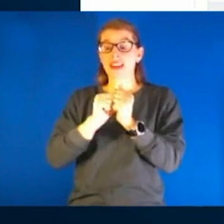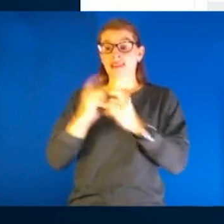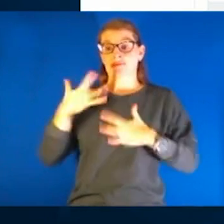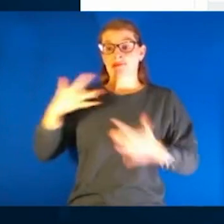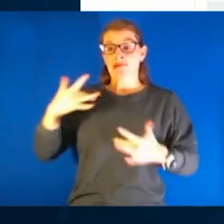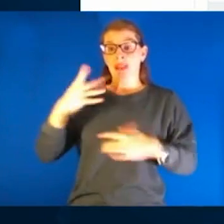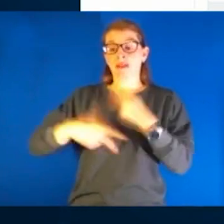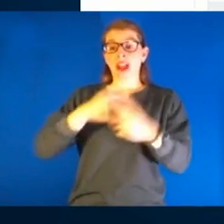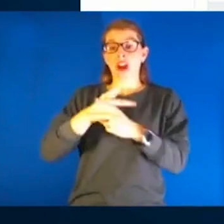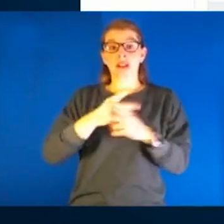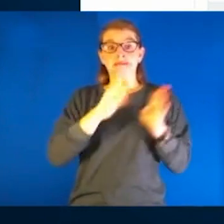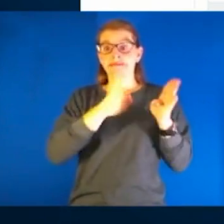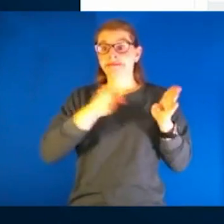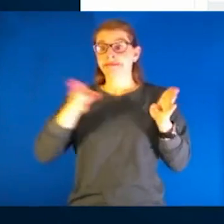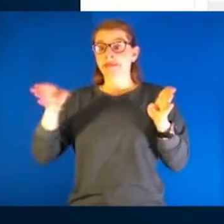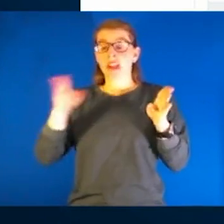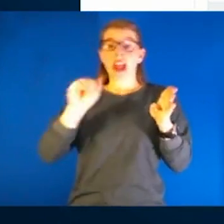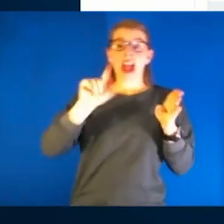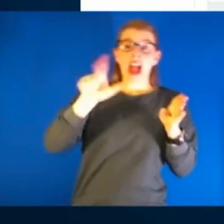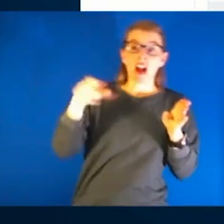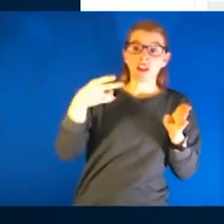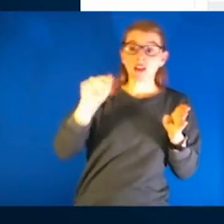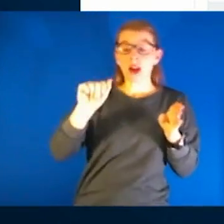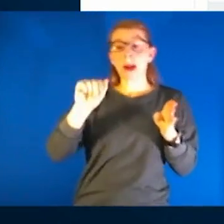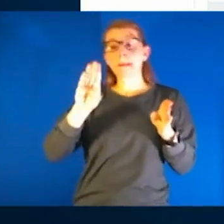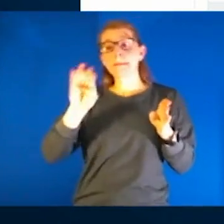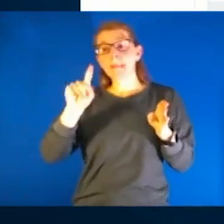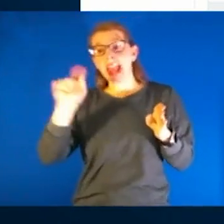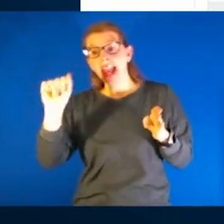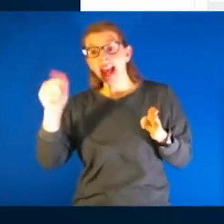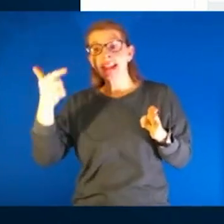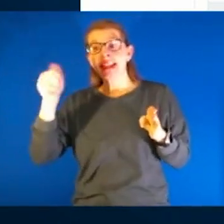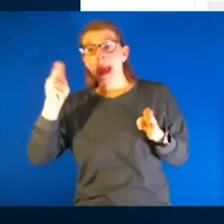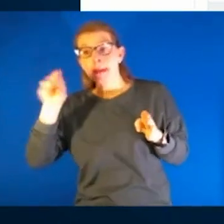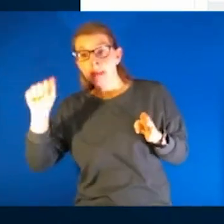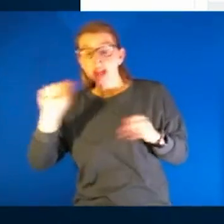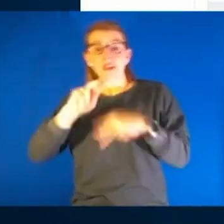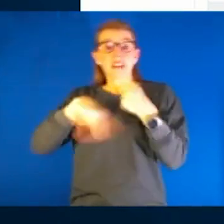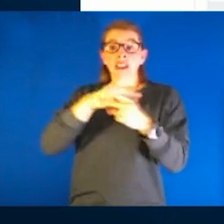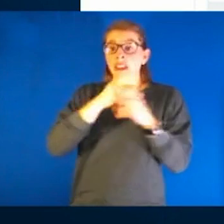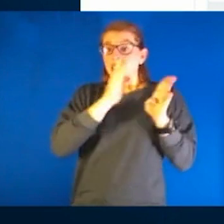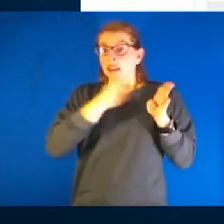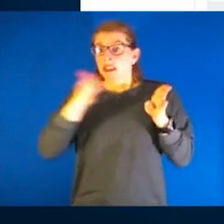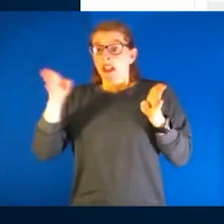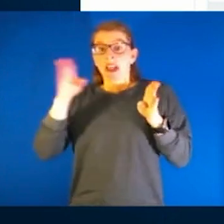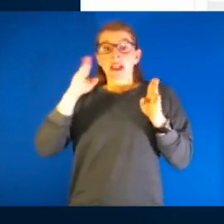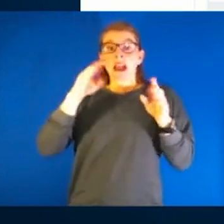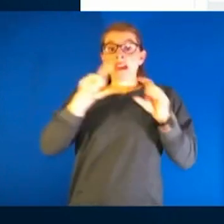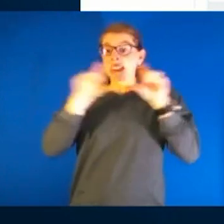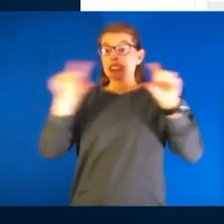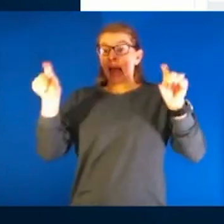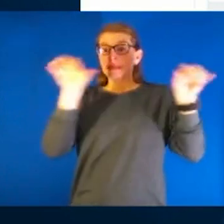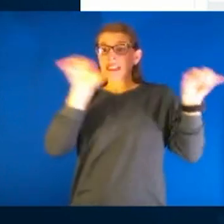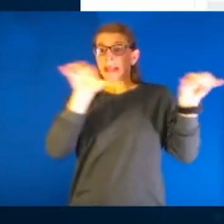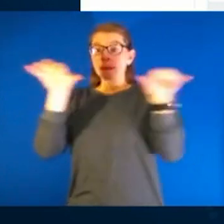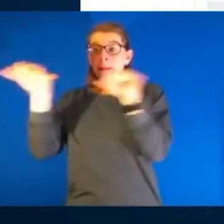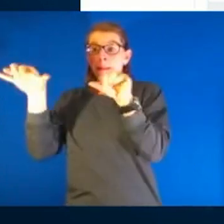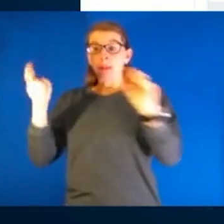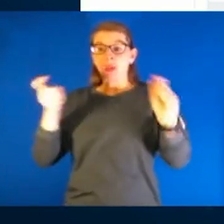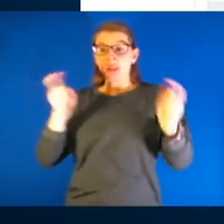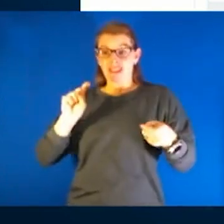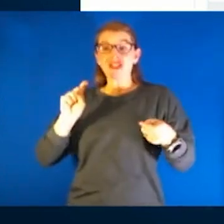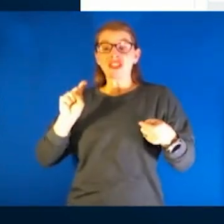alpha, delta, beta, gamma. And you can see, especially up at the top, that there are similar mutations. Those are